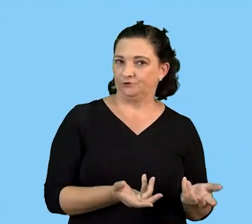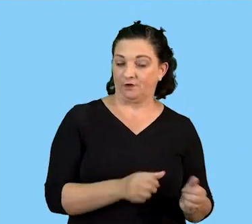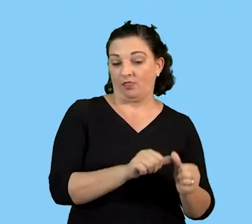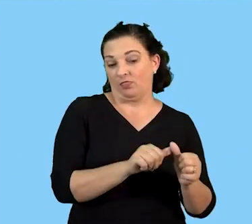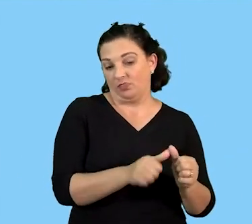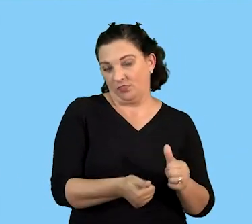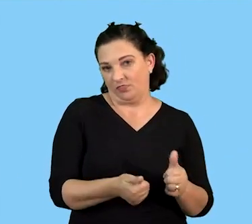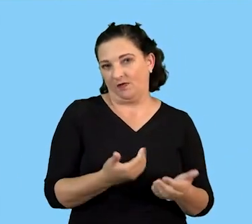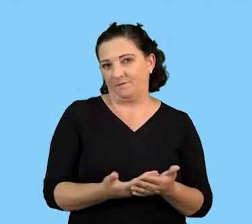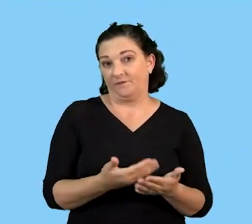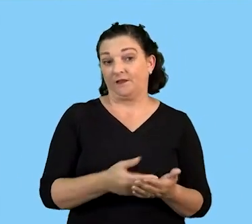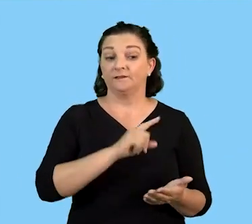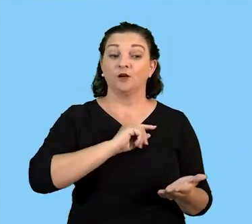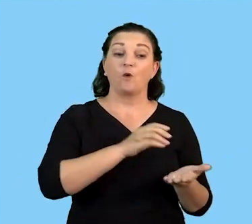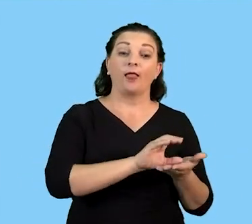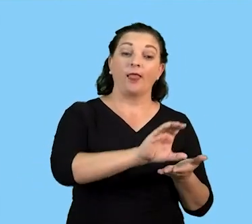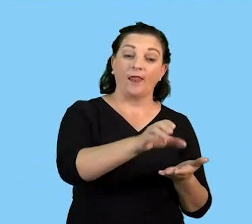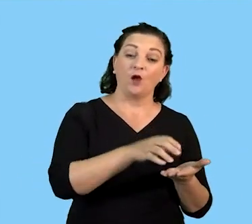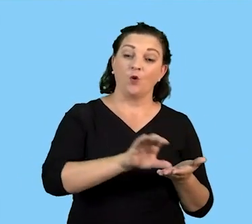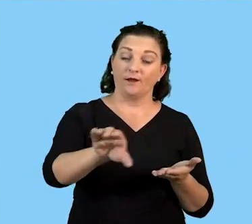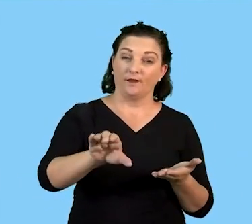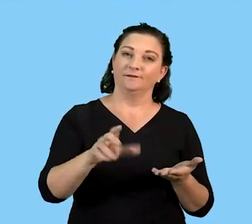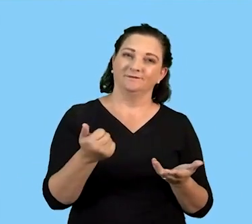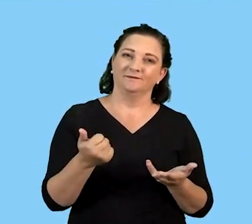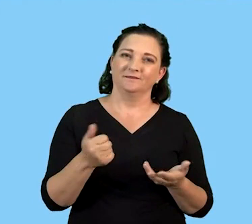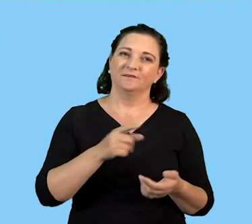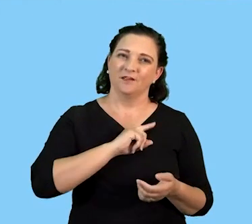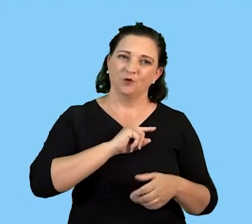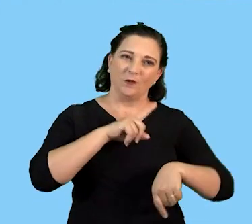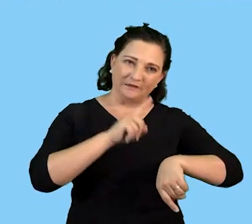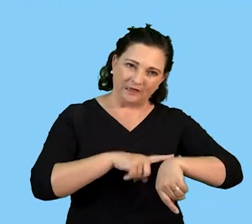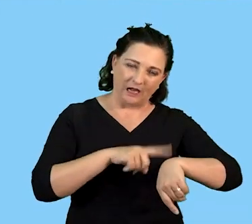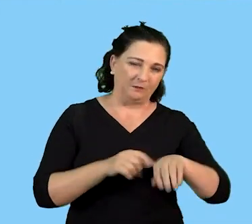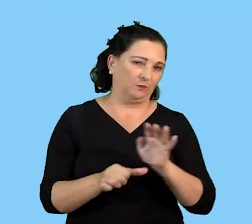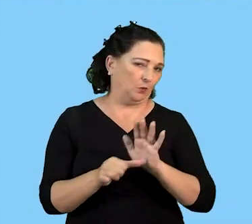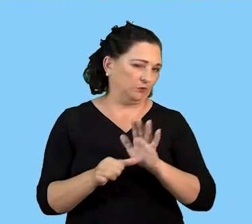to be able to allocate activities correctly, we need to set the time.